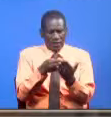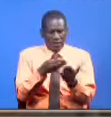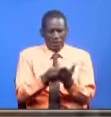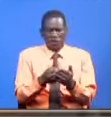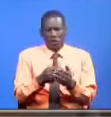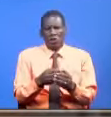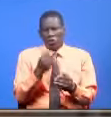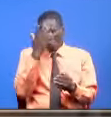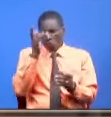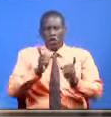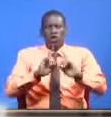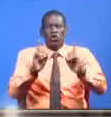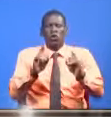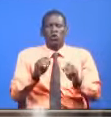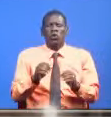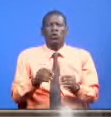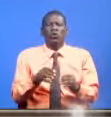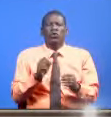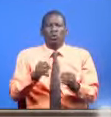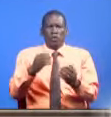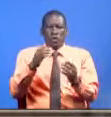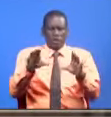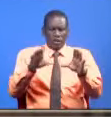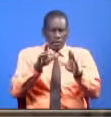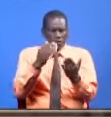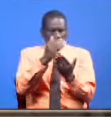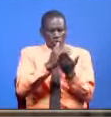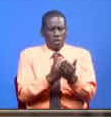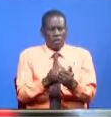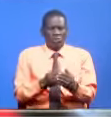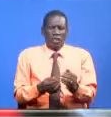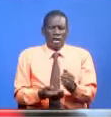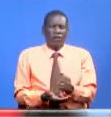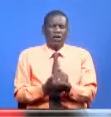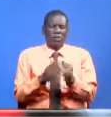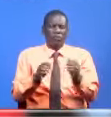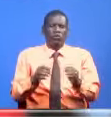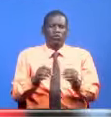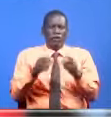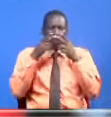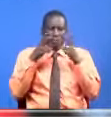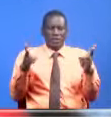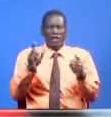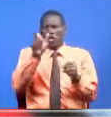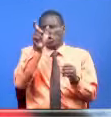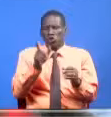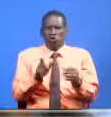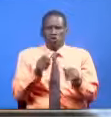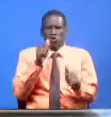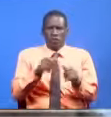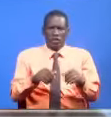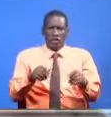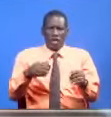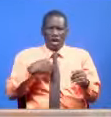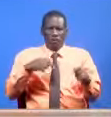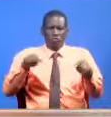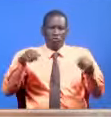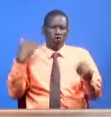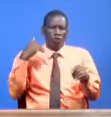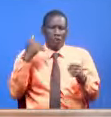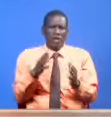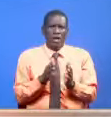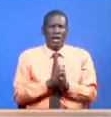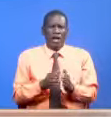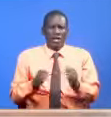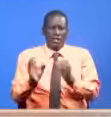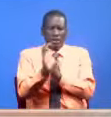The program has been cited as a component of peace in regions susceptible to banditry. The leaders are also challenging counties to also contribute